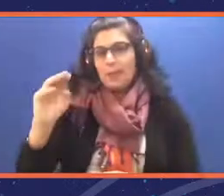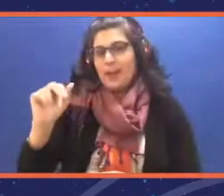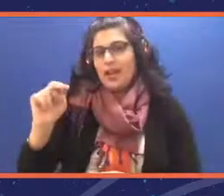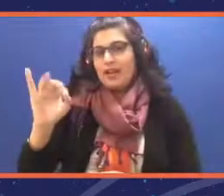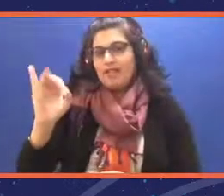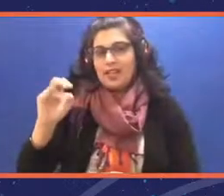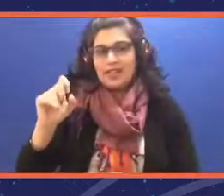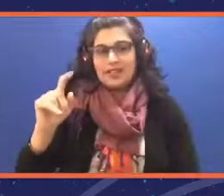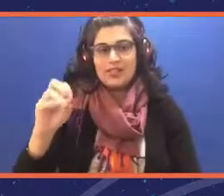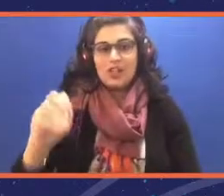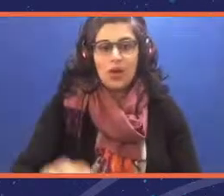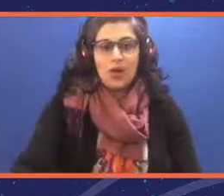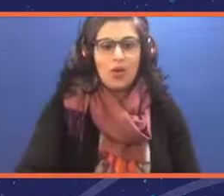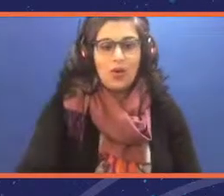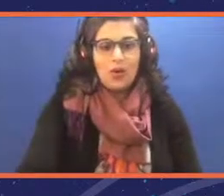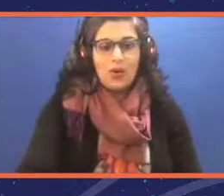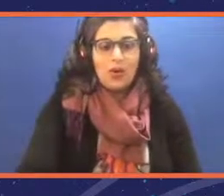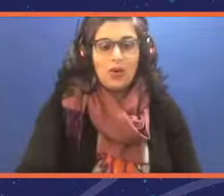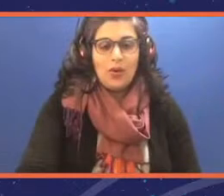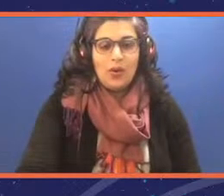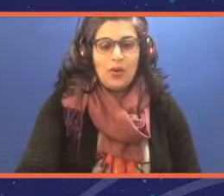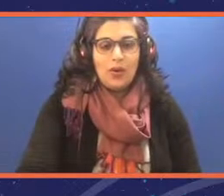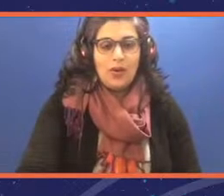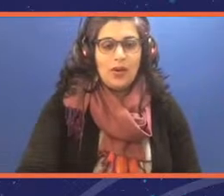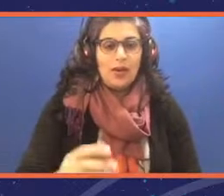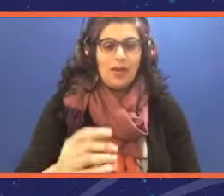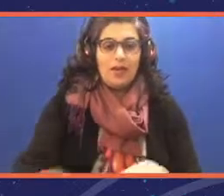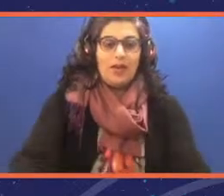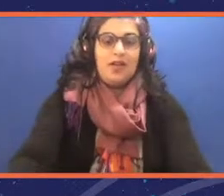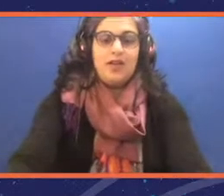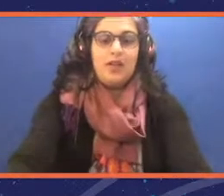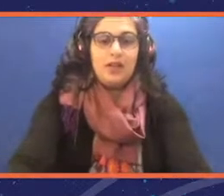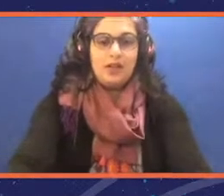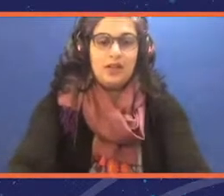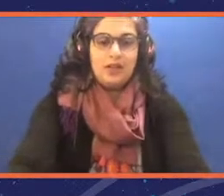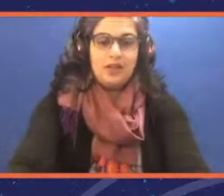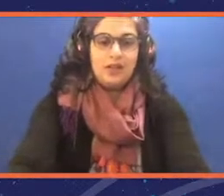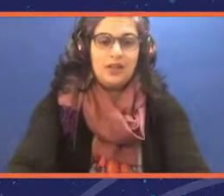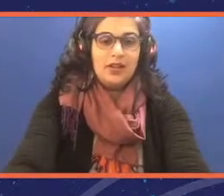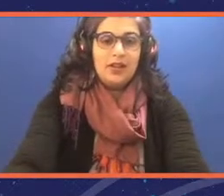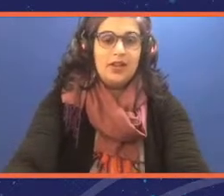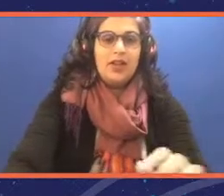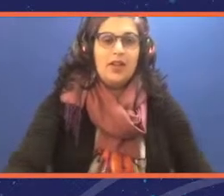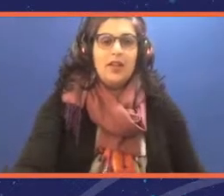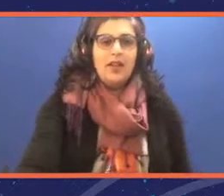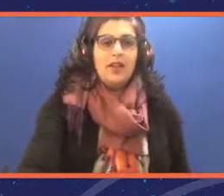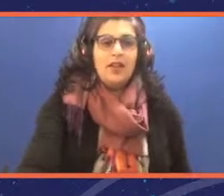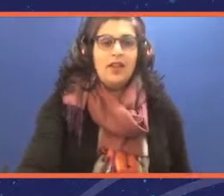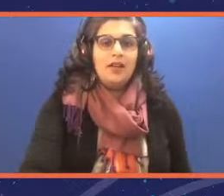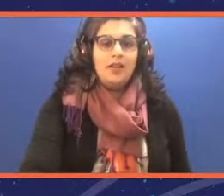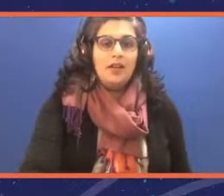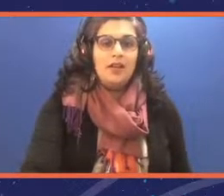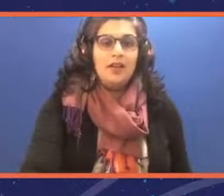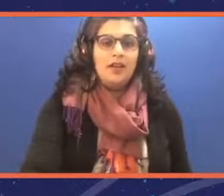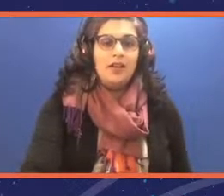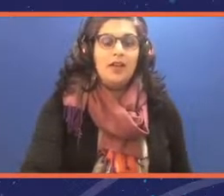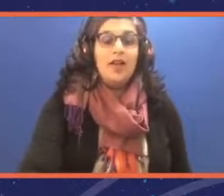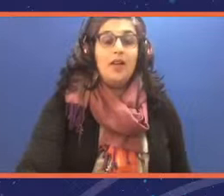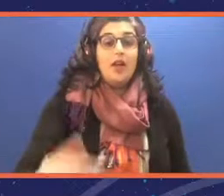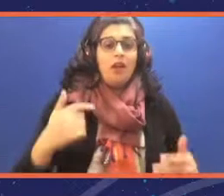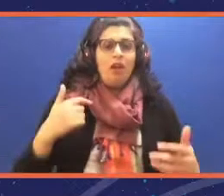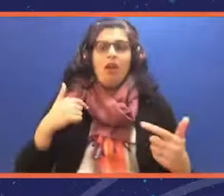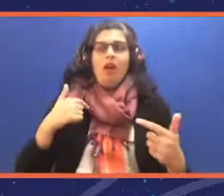actually last year in fall 2020, Movement Generation folks came together just because it was, we felt like it was